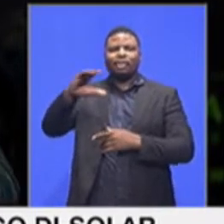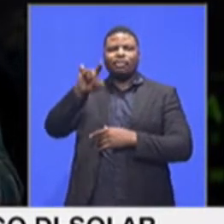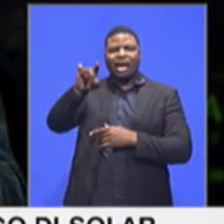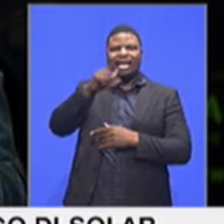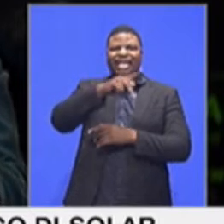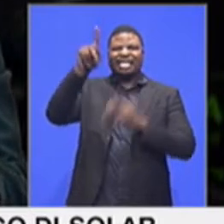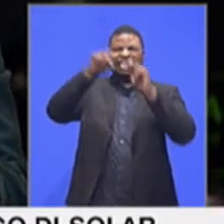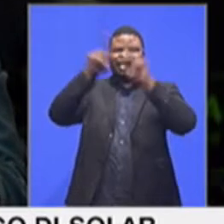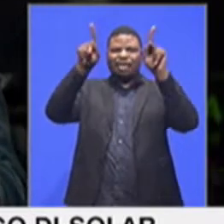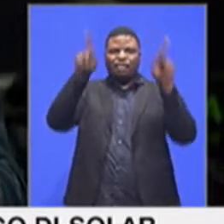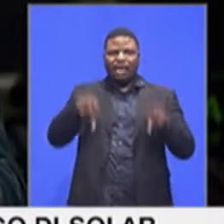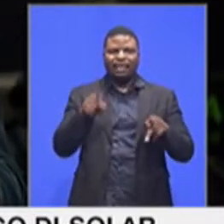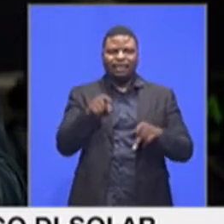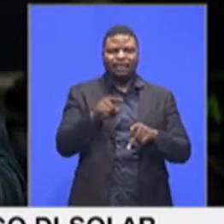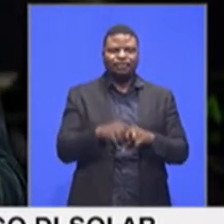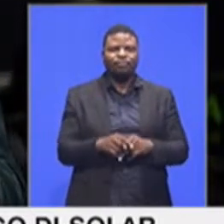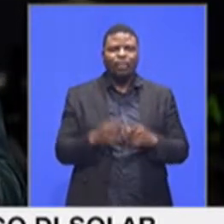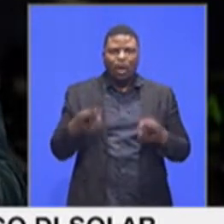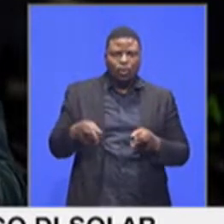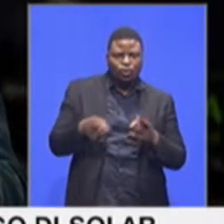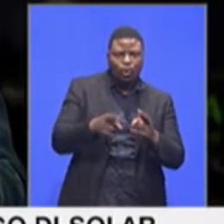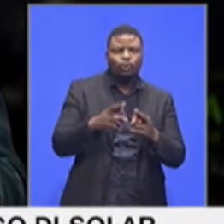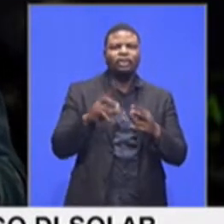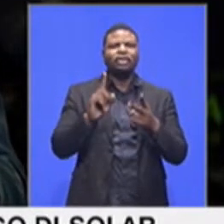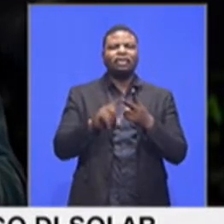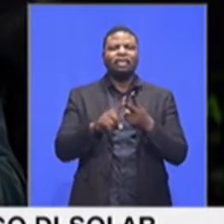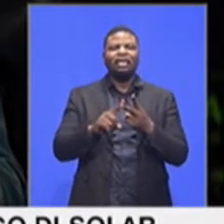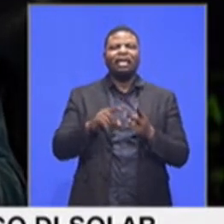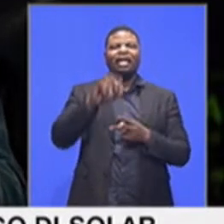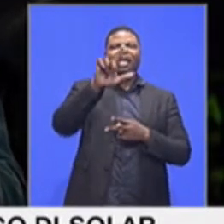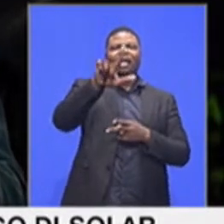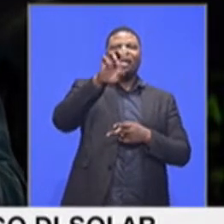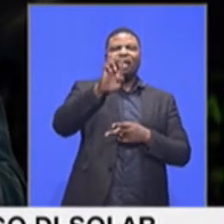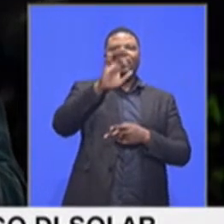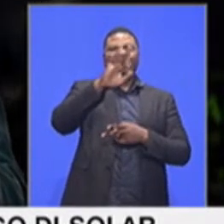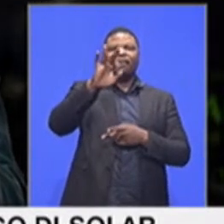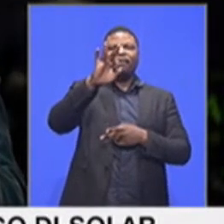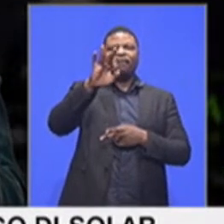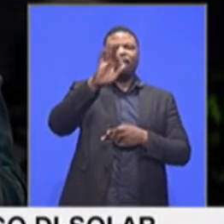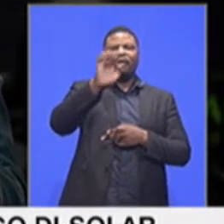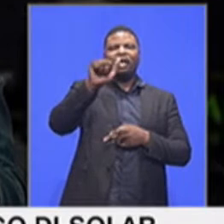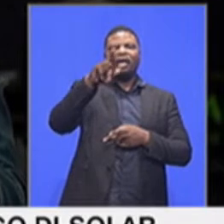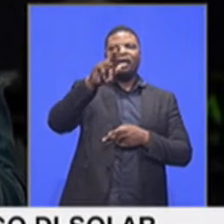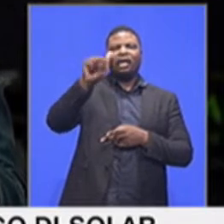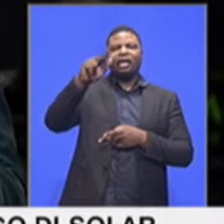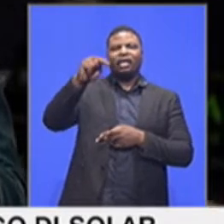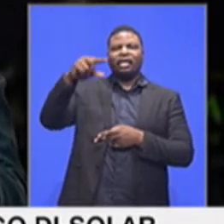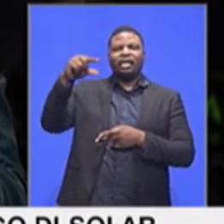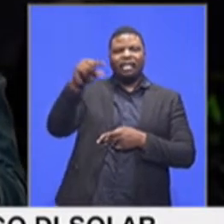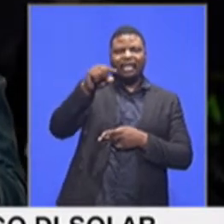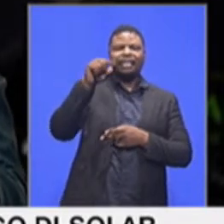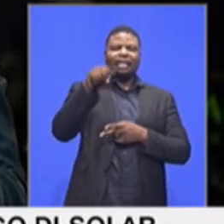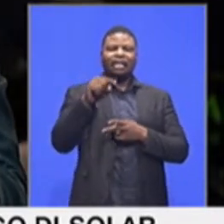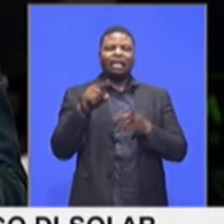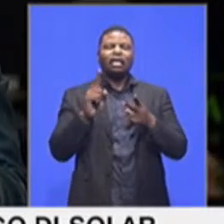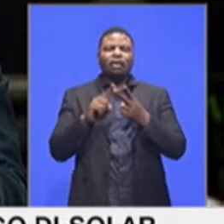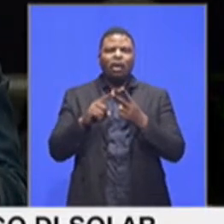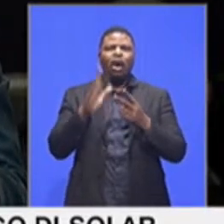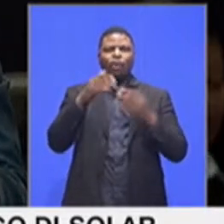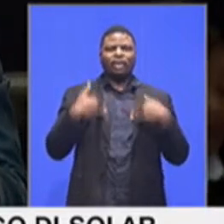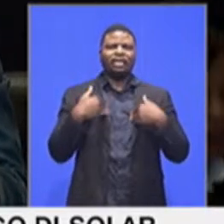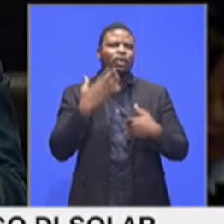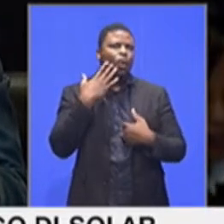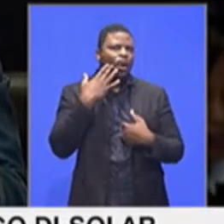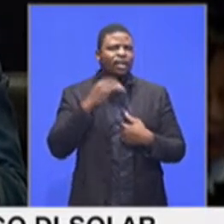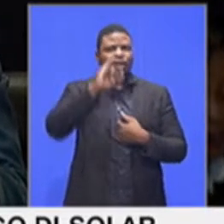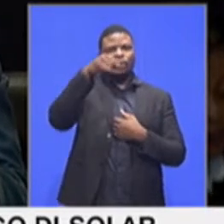water components for Lufereng mixed-use development in Gauteng begins in June 2023. It